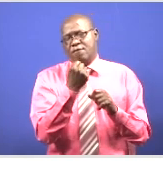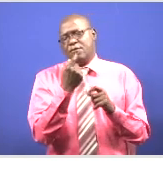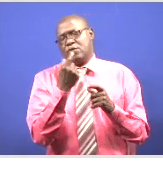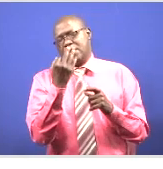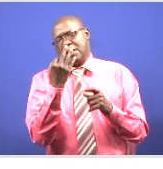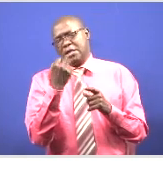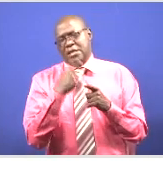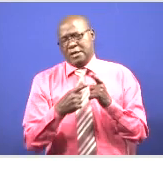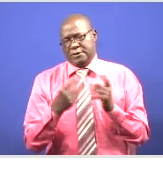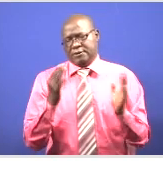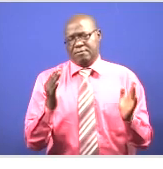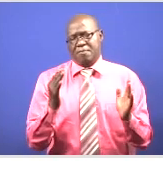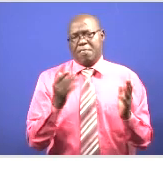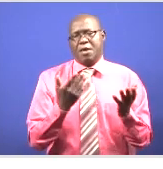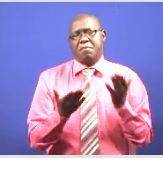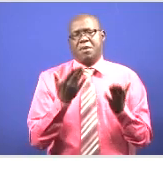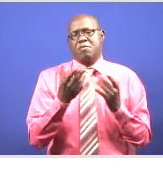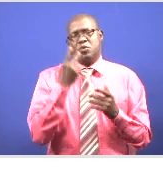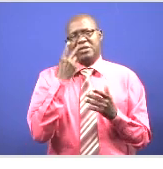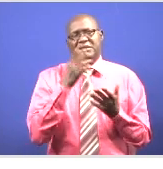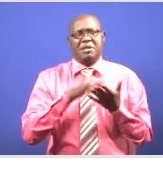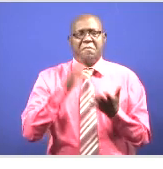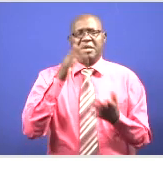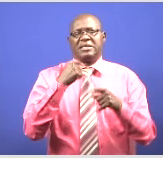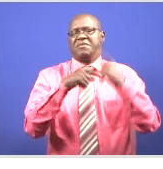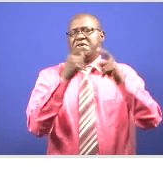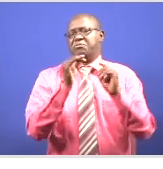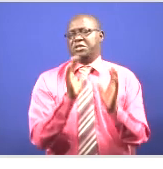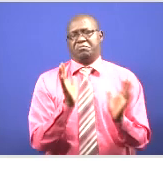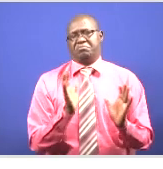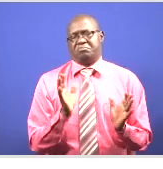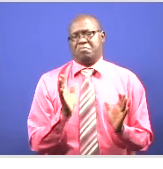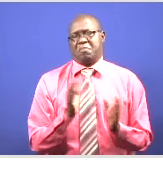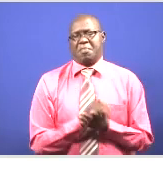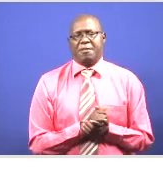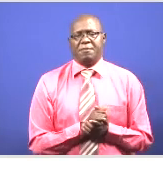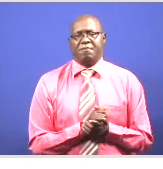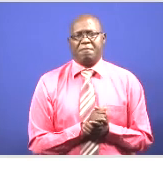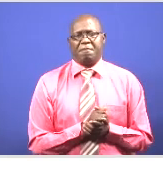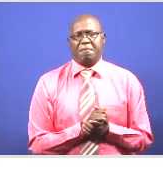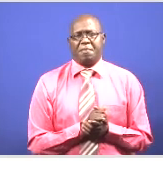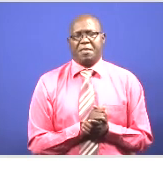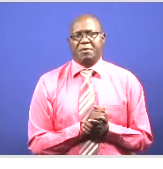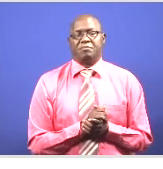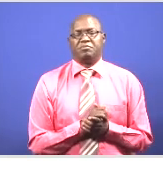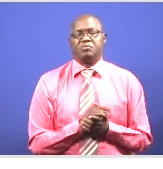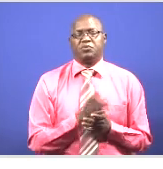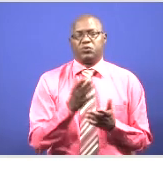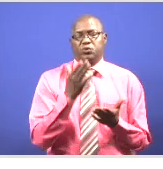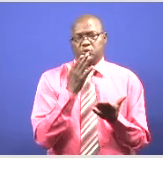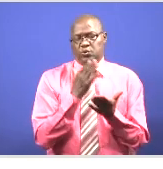3 or 5 years, we may not see as much development if he truly is going the way of